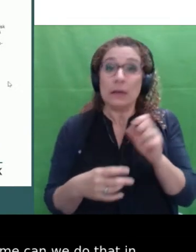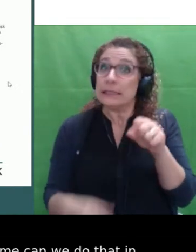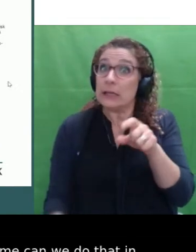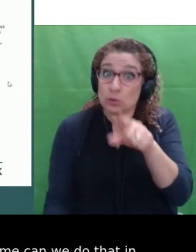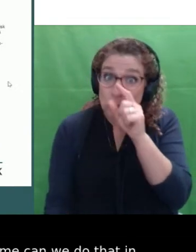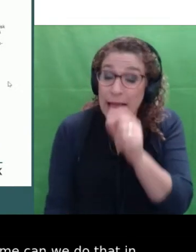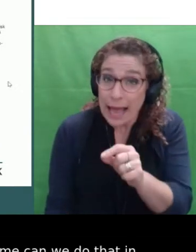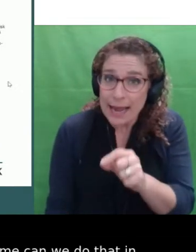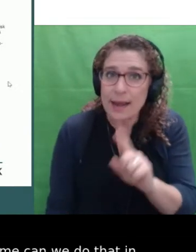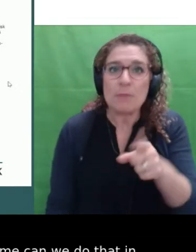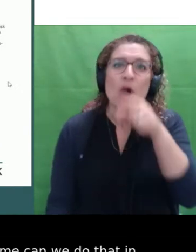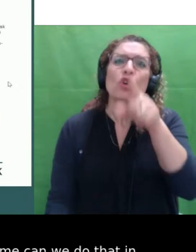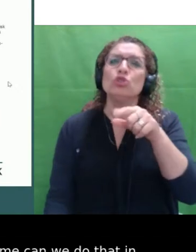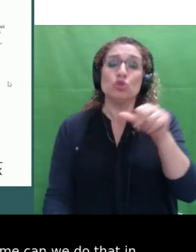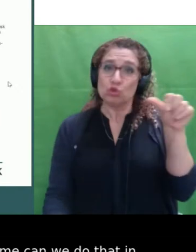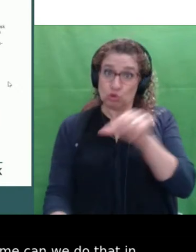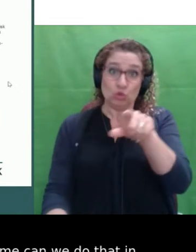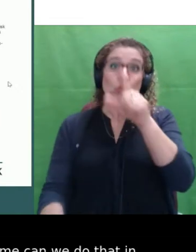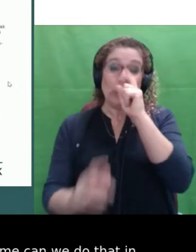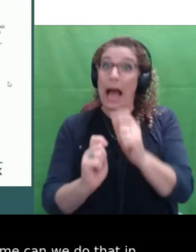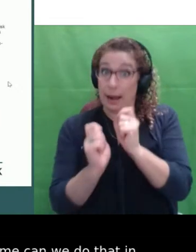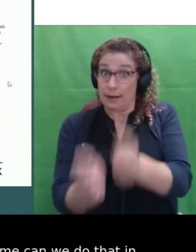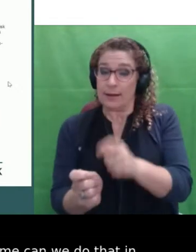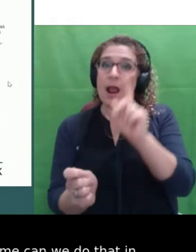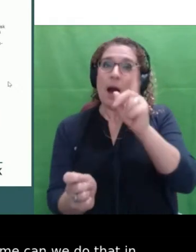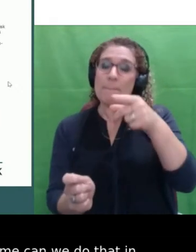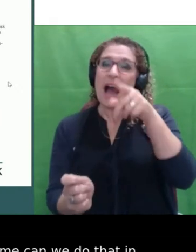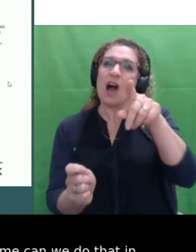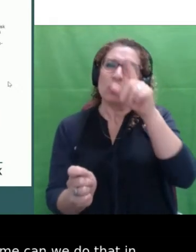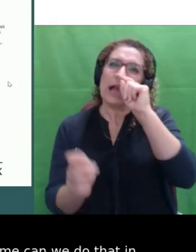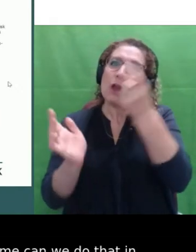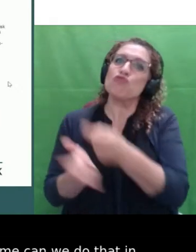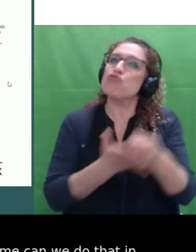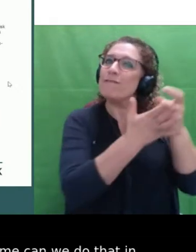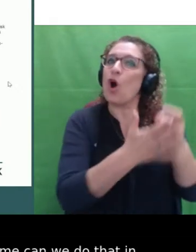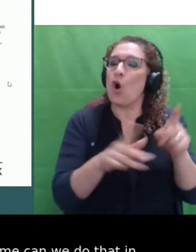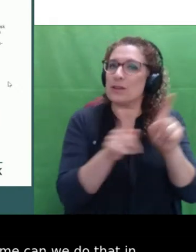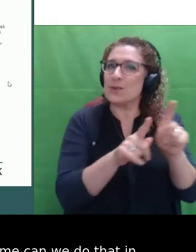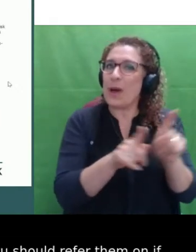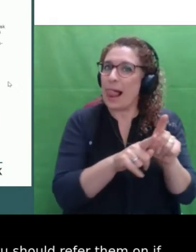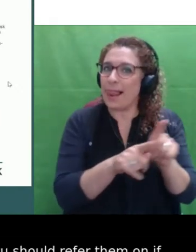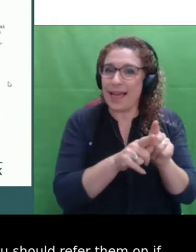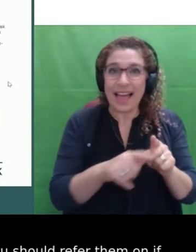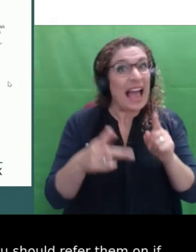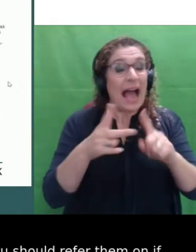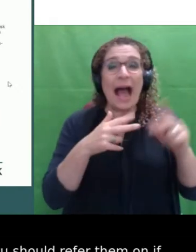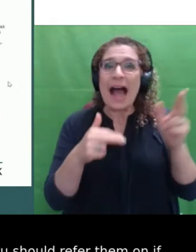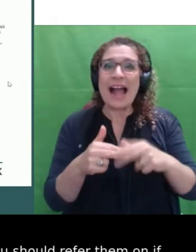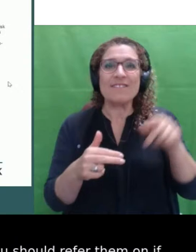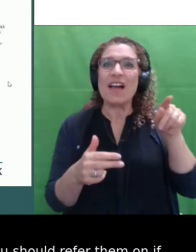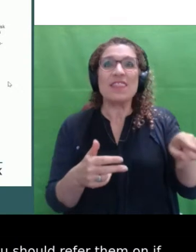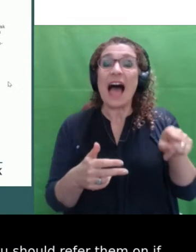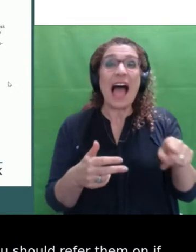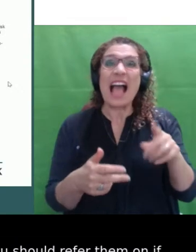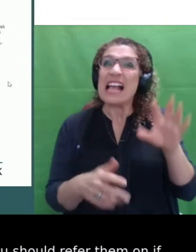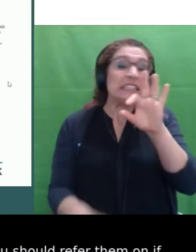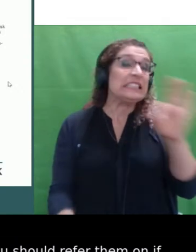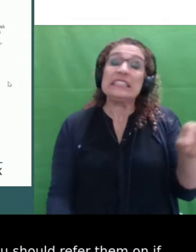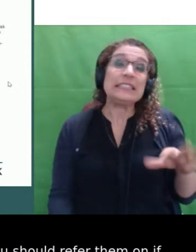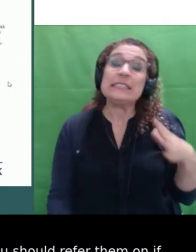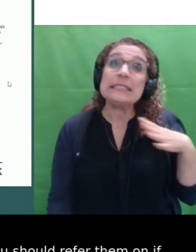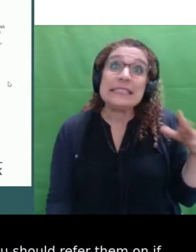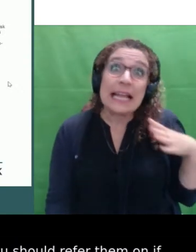nice guidelines if you think that they've had anaphylaxis and if in clinic they come to see me and i said would you know what actually you didn't need an adrenaline auto injector